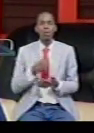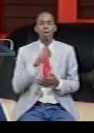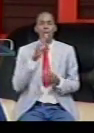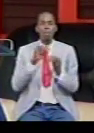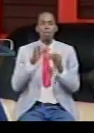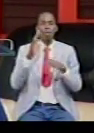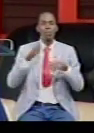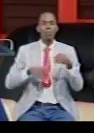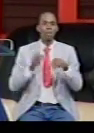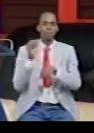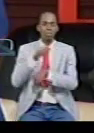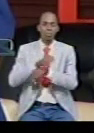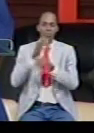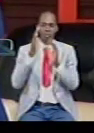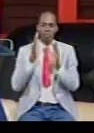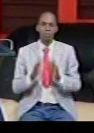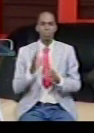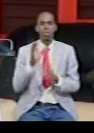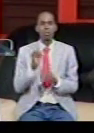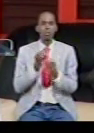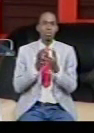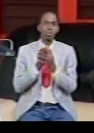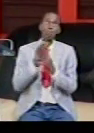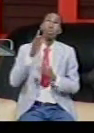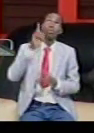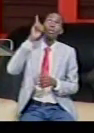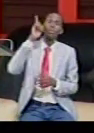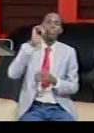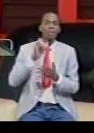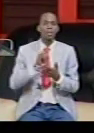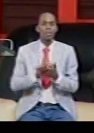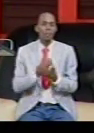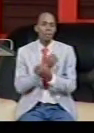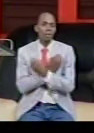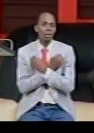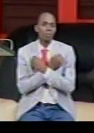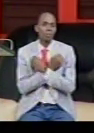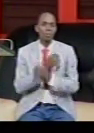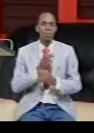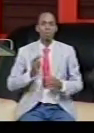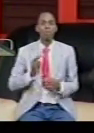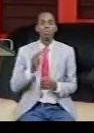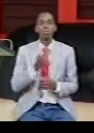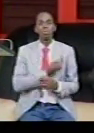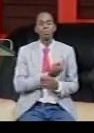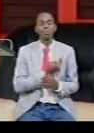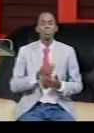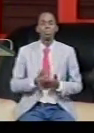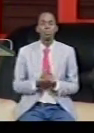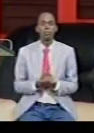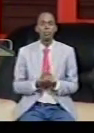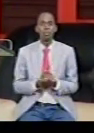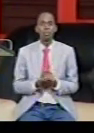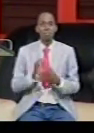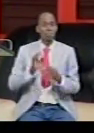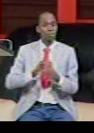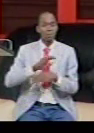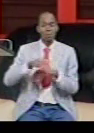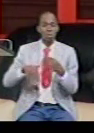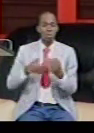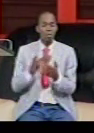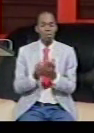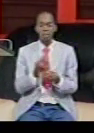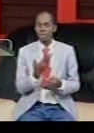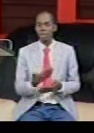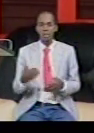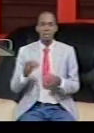than conquerors through him that loved us. In all the things in your